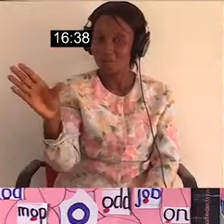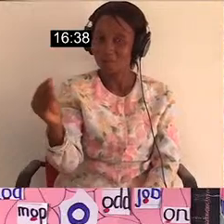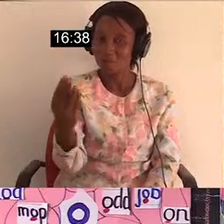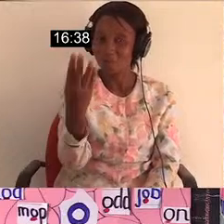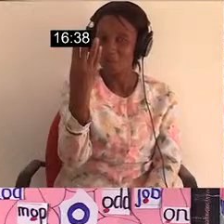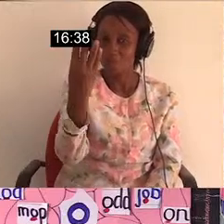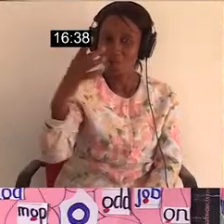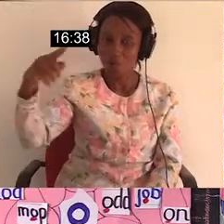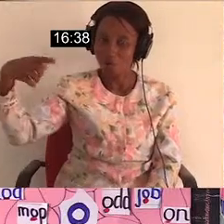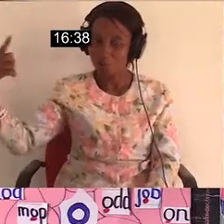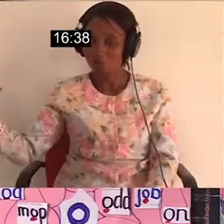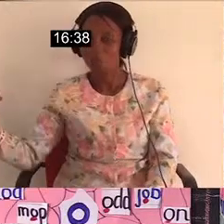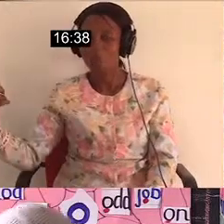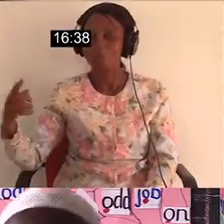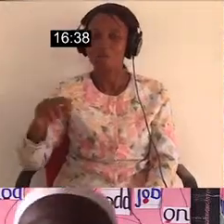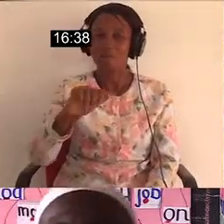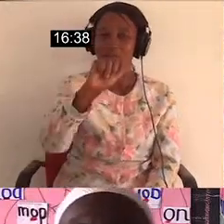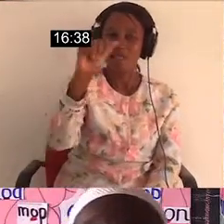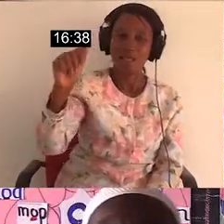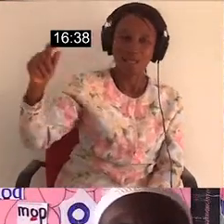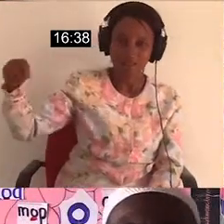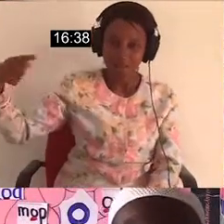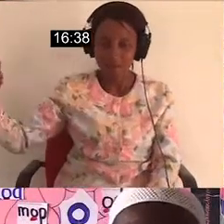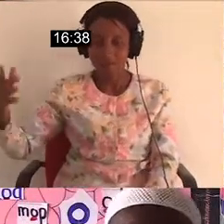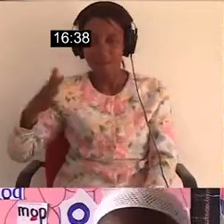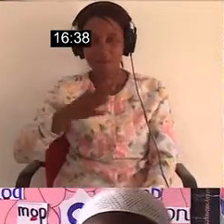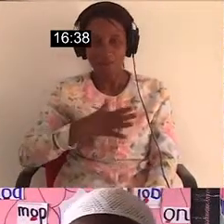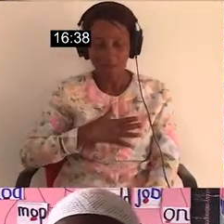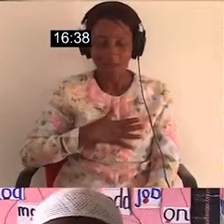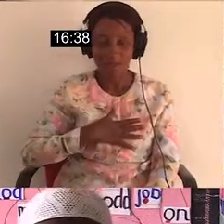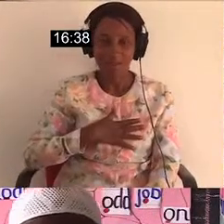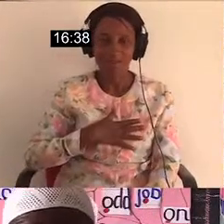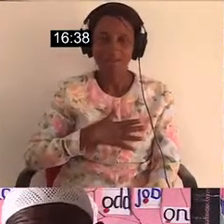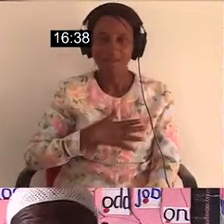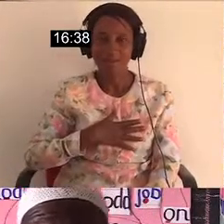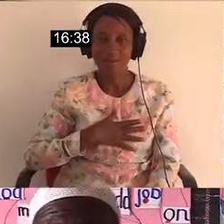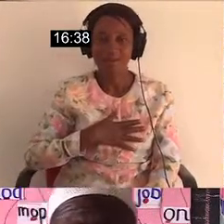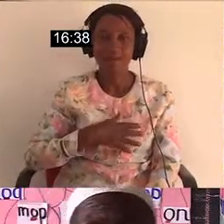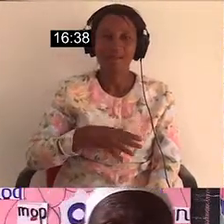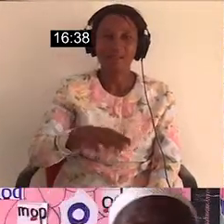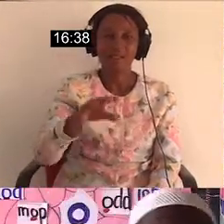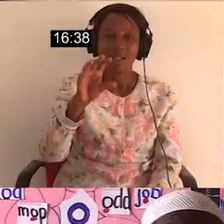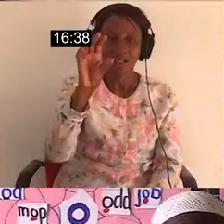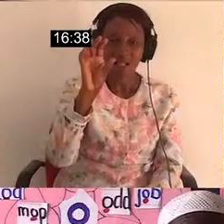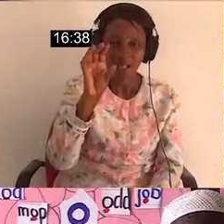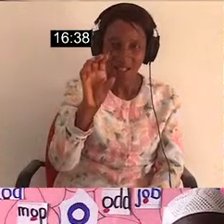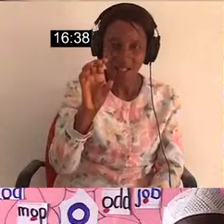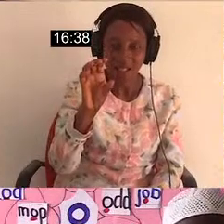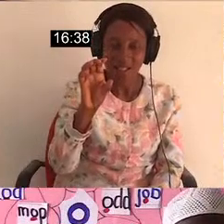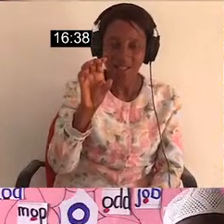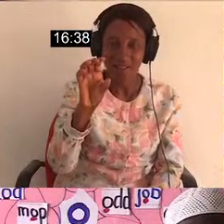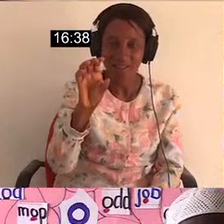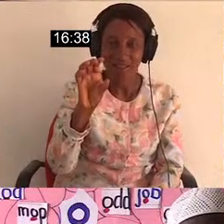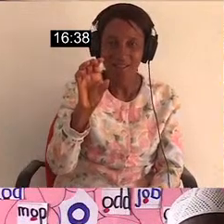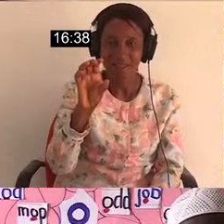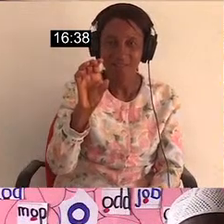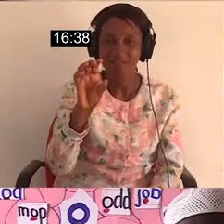4 sounds, and the sounds are K,